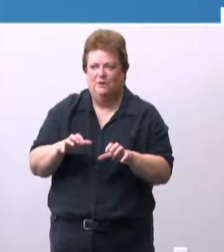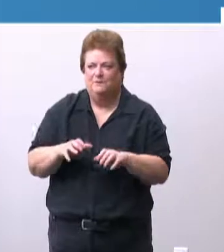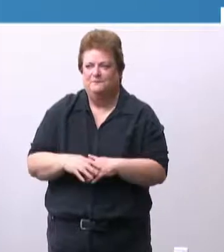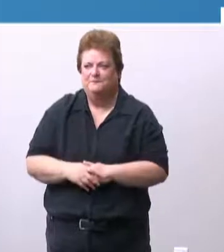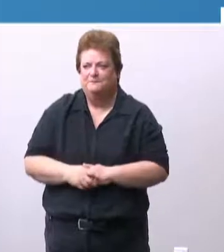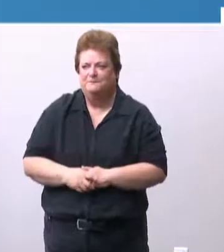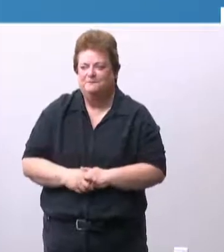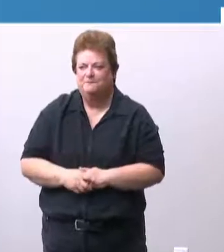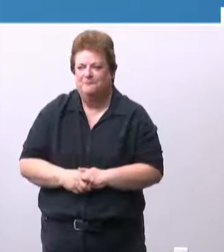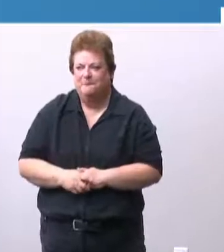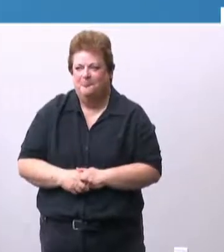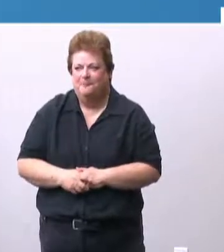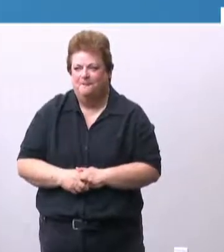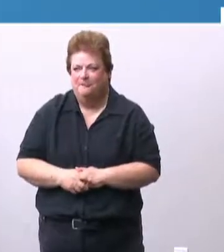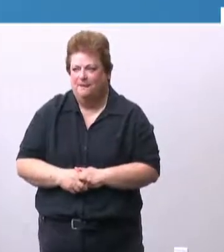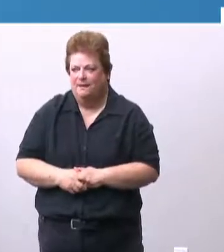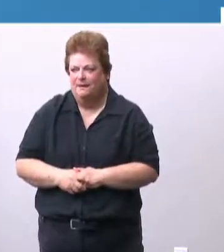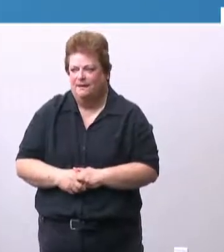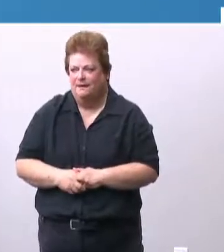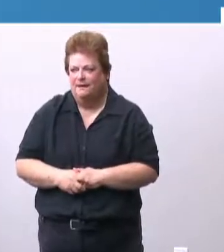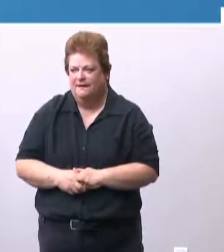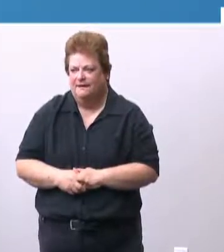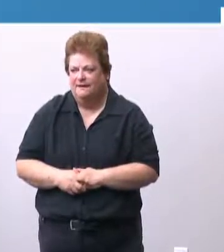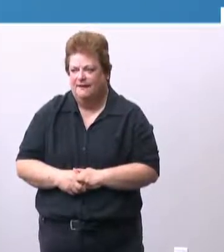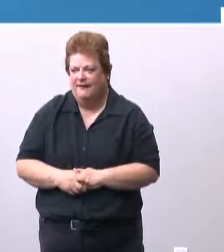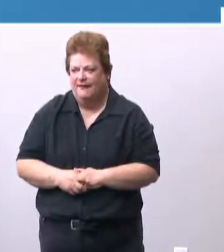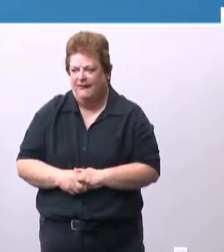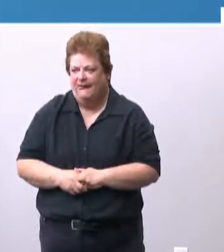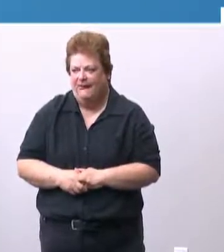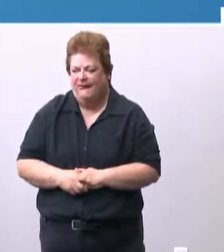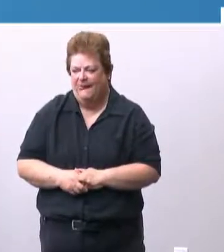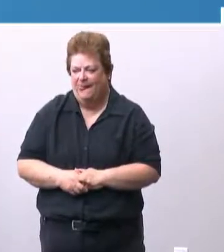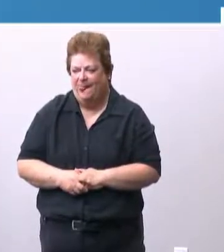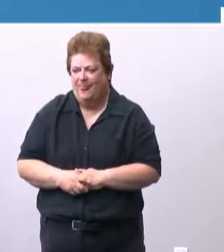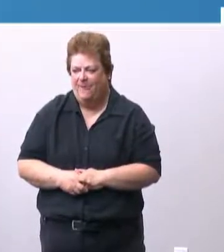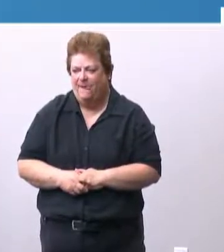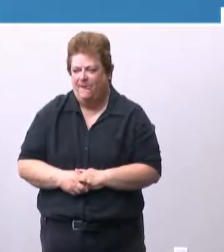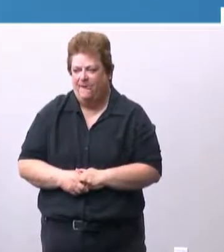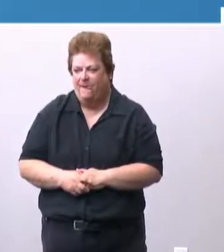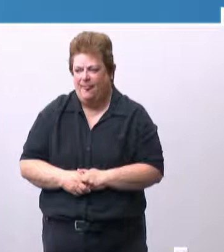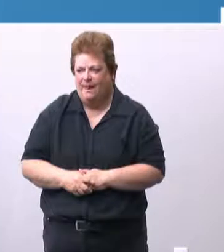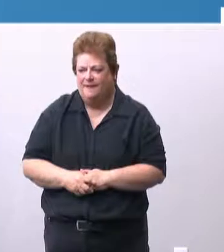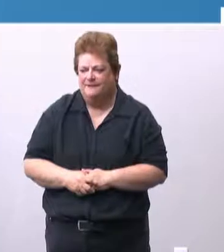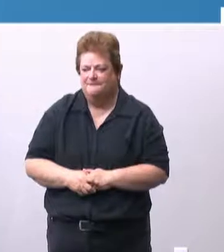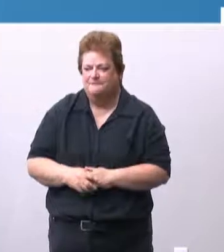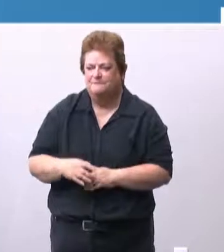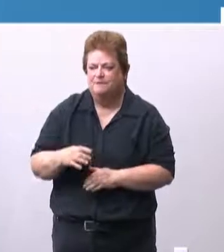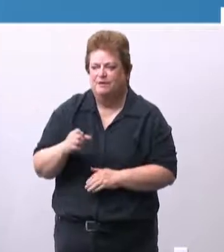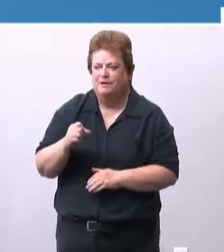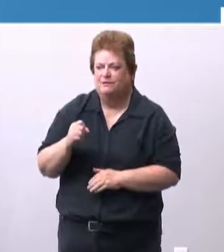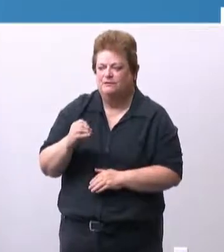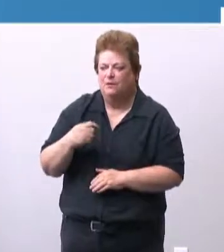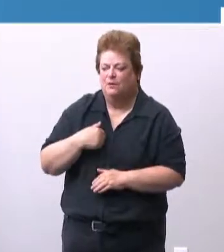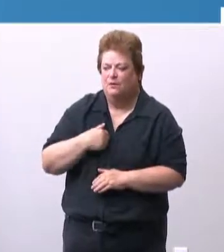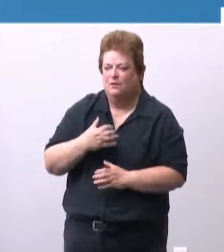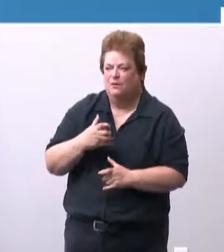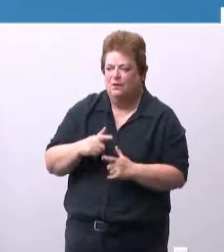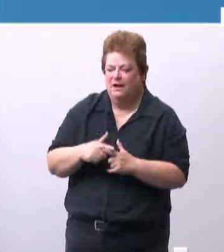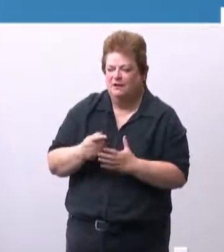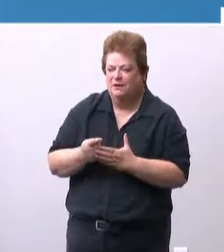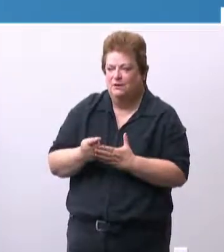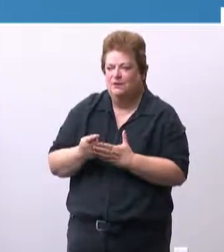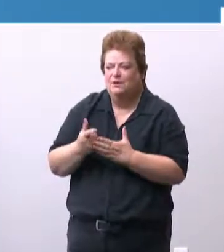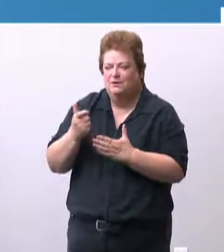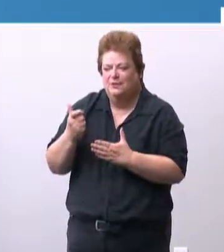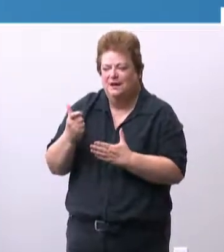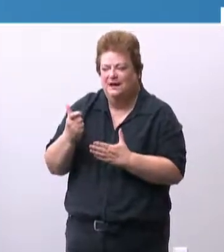we truly support the mask mandate. I know it continues to be something that we want to get rid of, and everybody is tired of all of this,